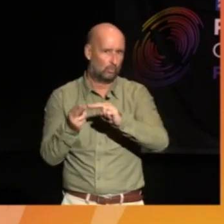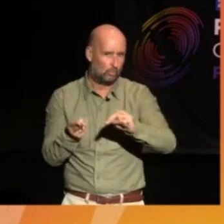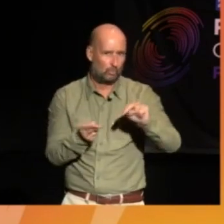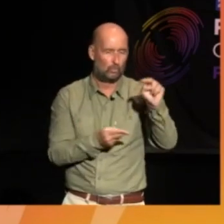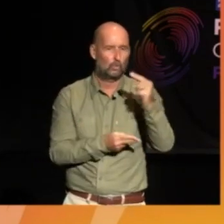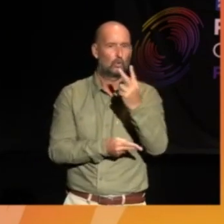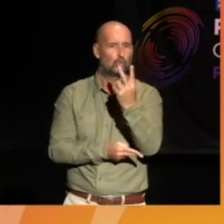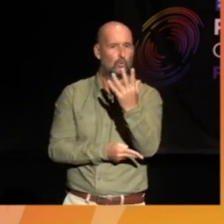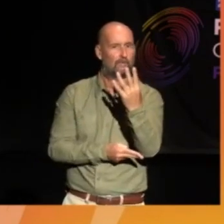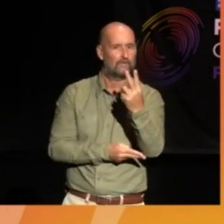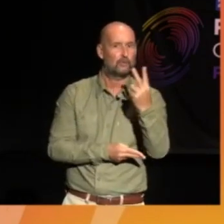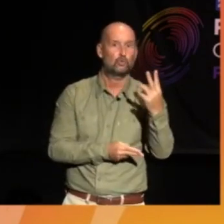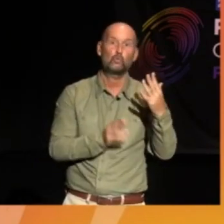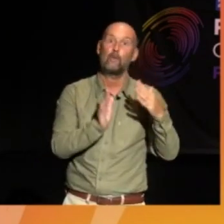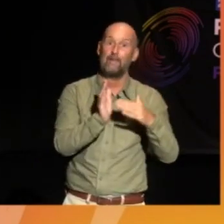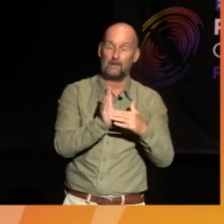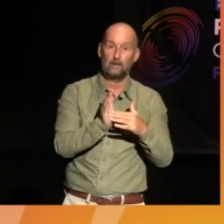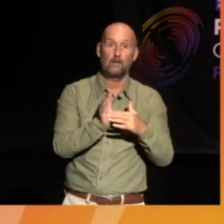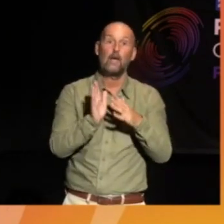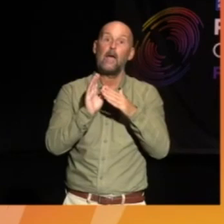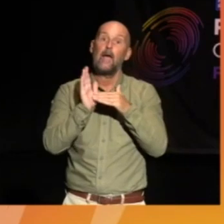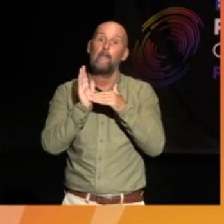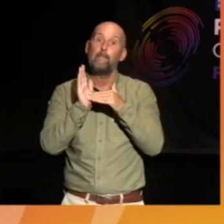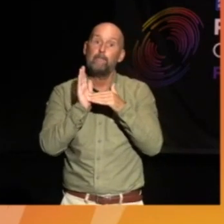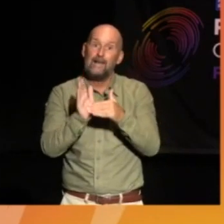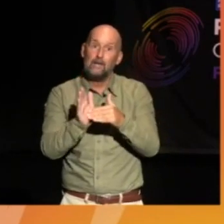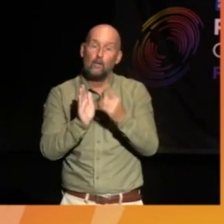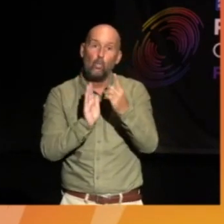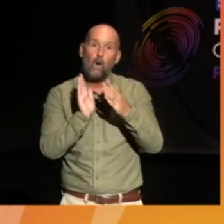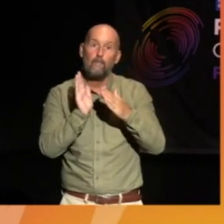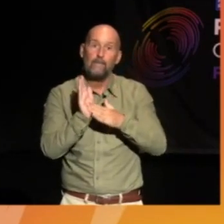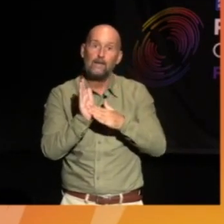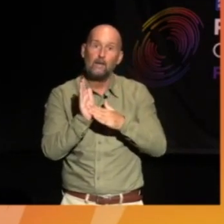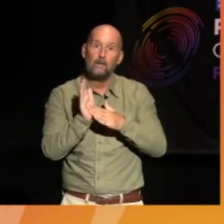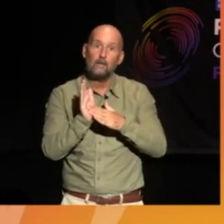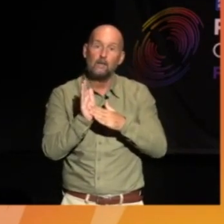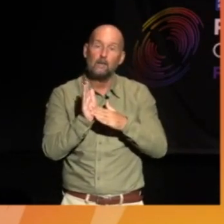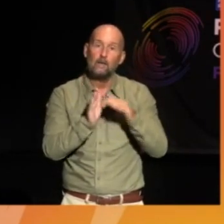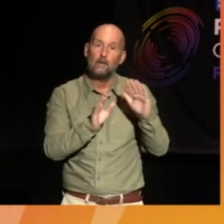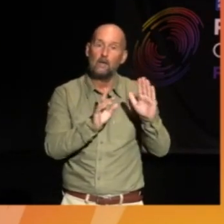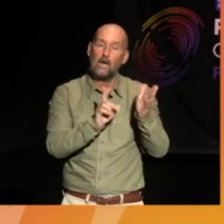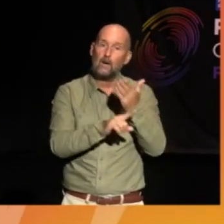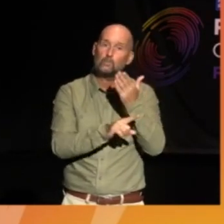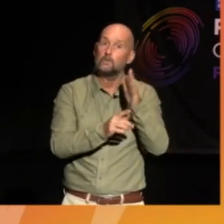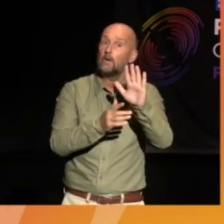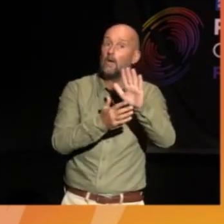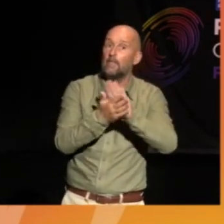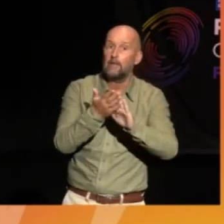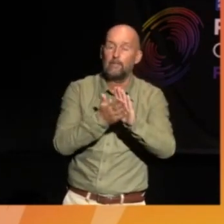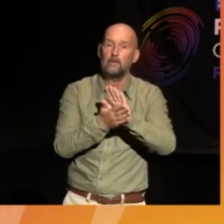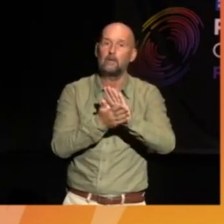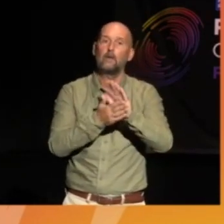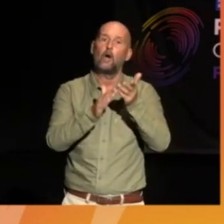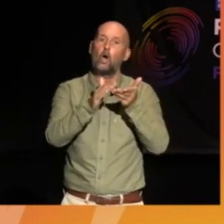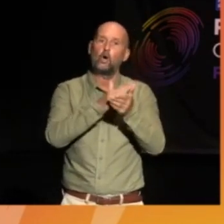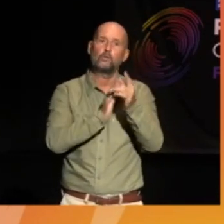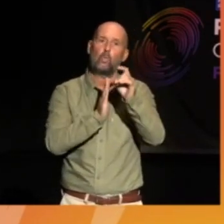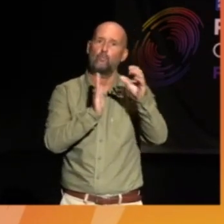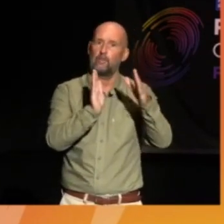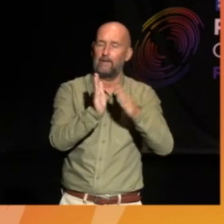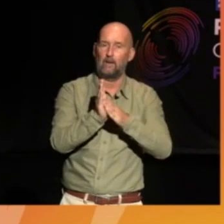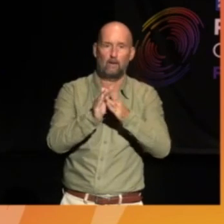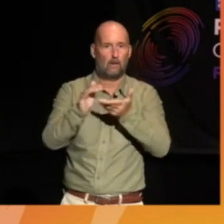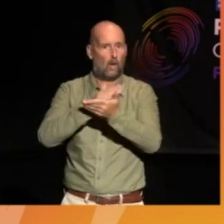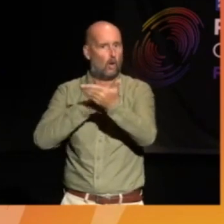152 million. So you took away a million children went out of child labor. So about 100 million lesser number of children were